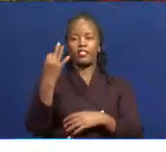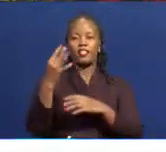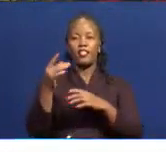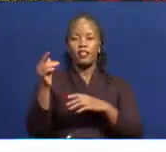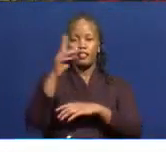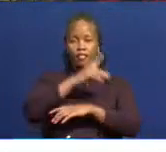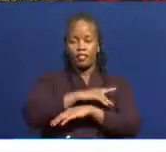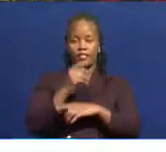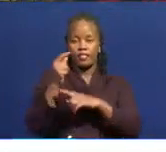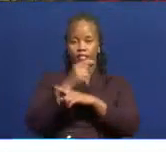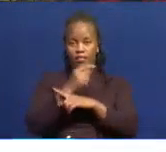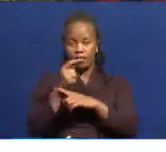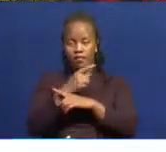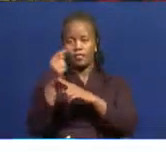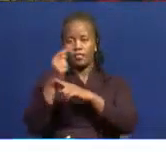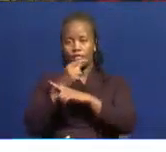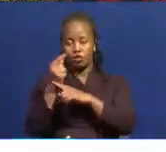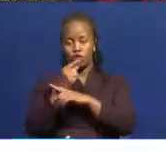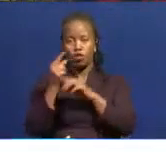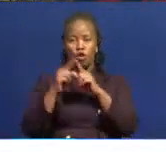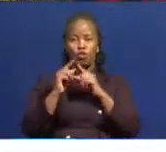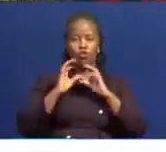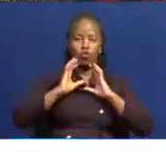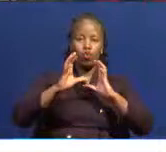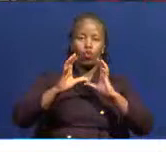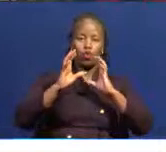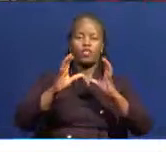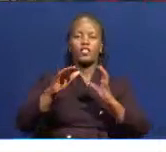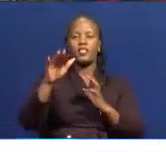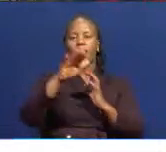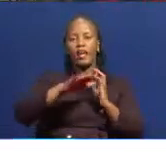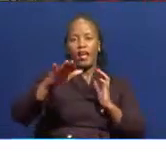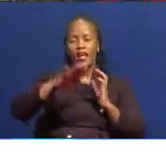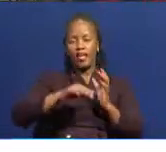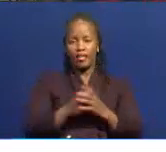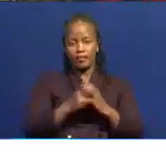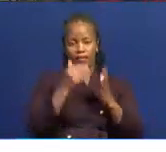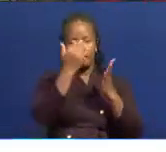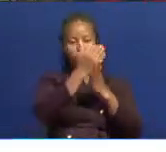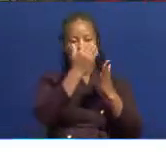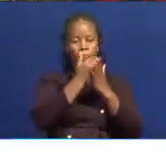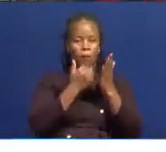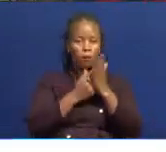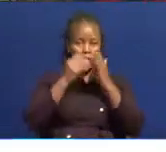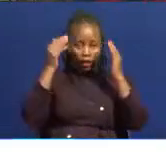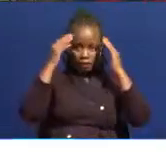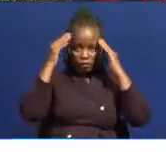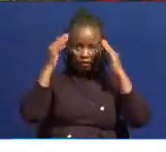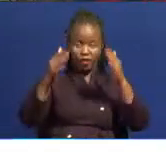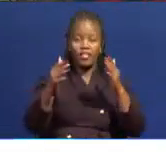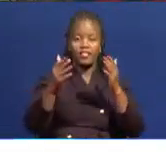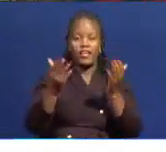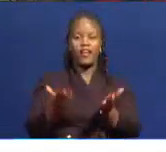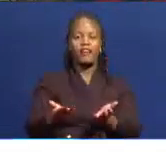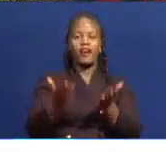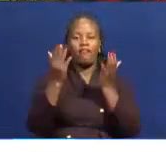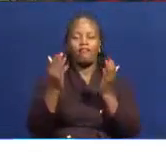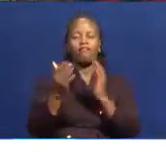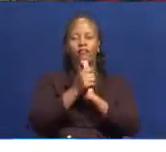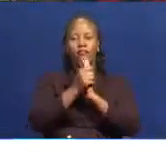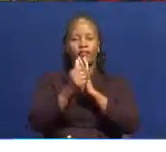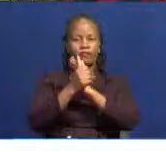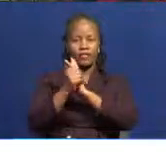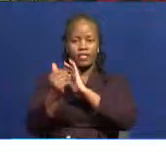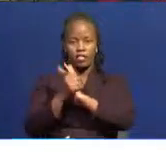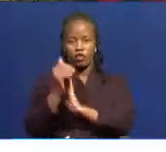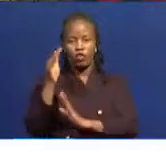sport instructors and coaches at the Jamhuri MX Track. The program focused on enhancing the level of training and skill development